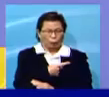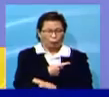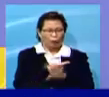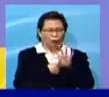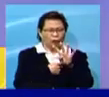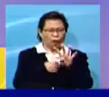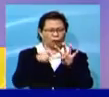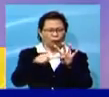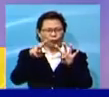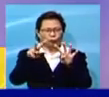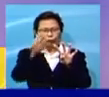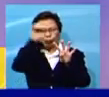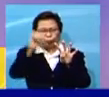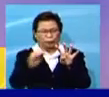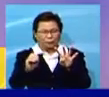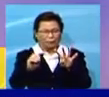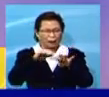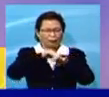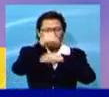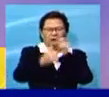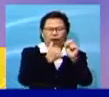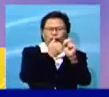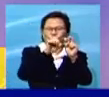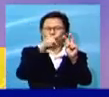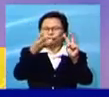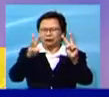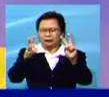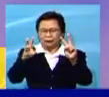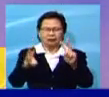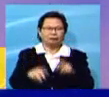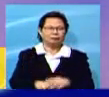4.2% in 2016.